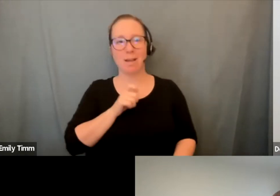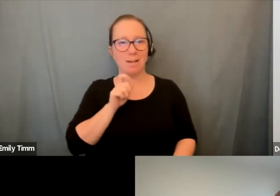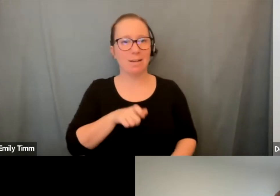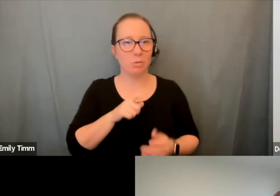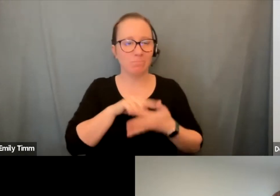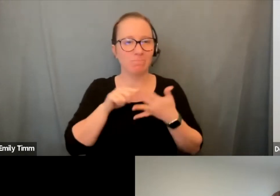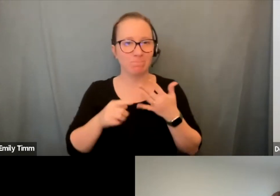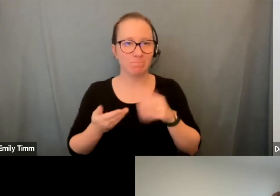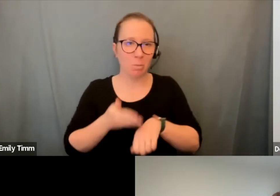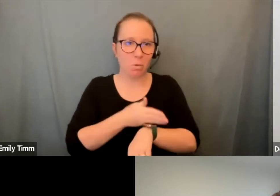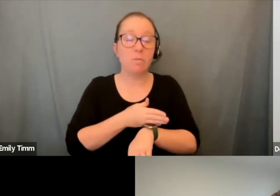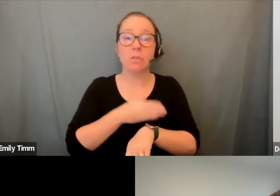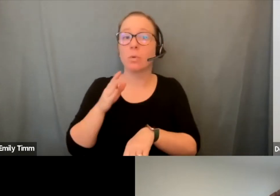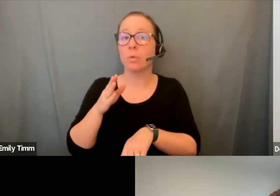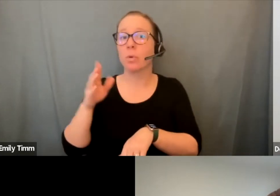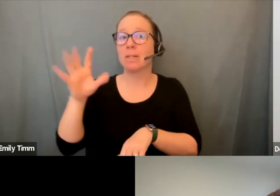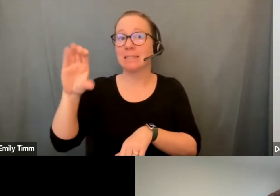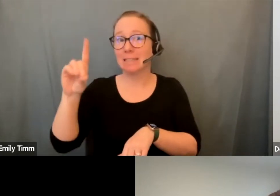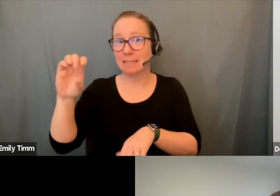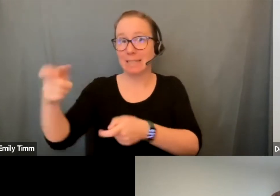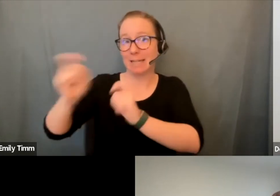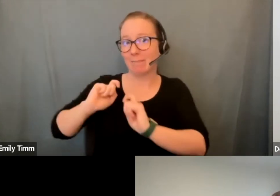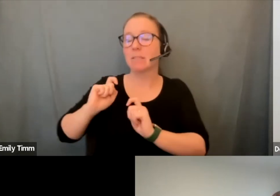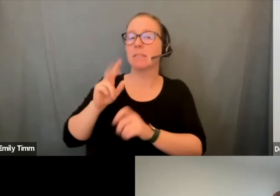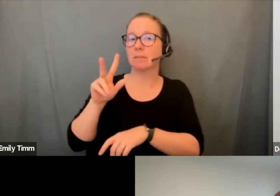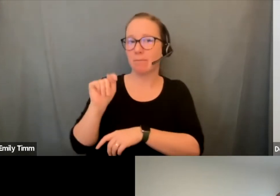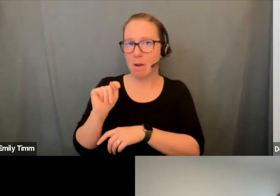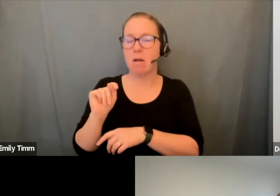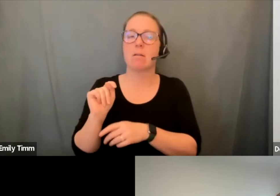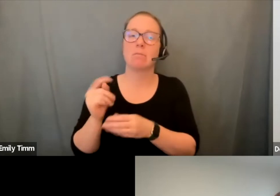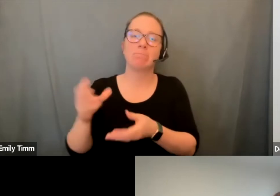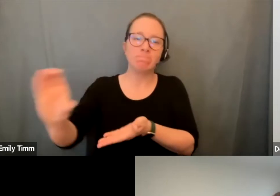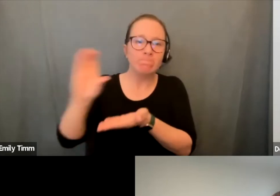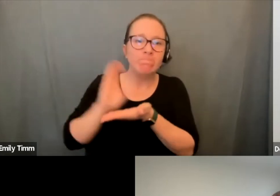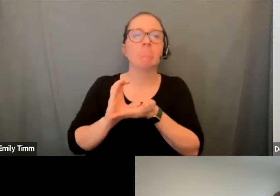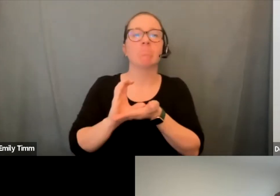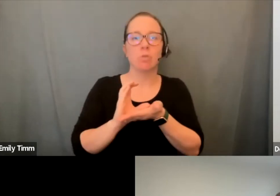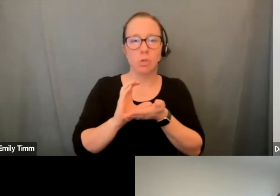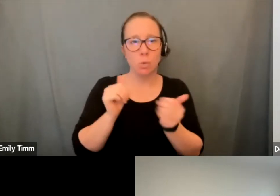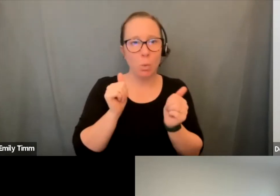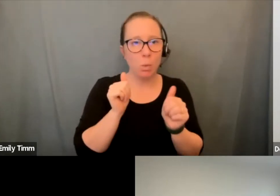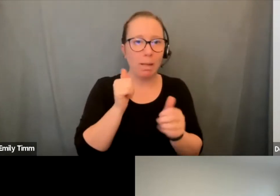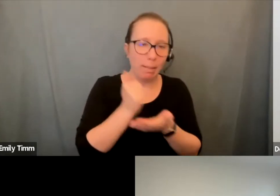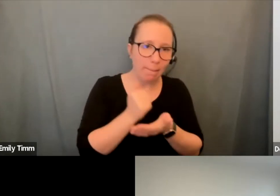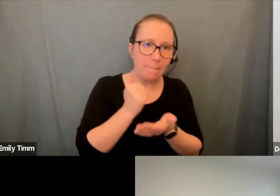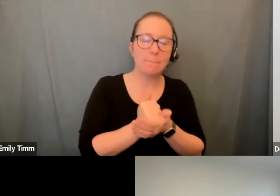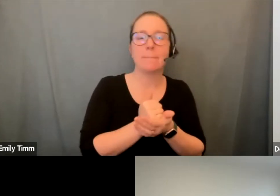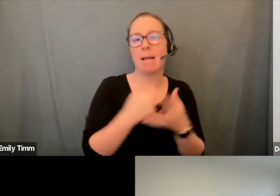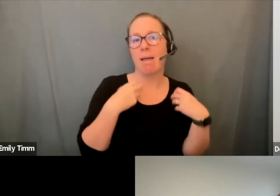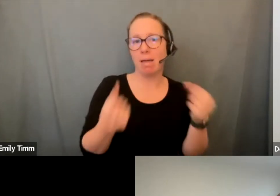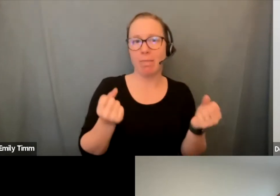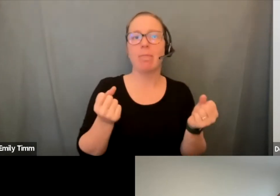Vermont a significant chunk of money to forward health equity initiatives across the state. And one of those chunks